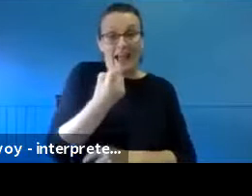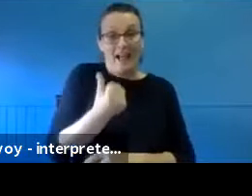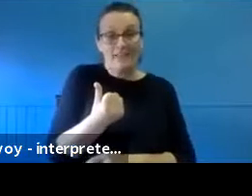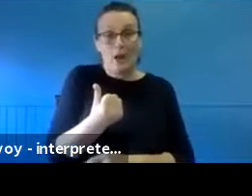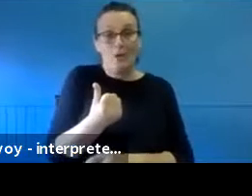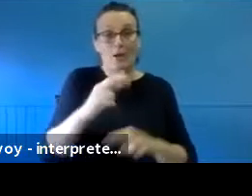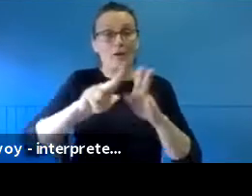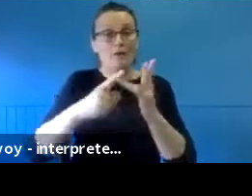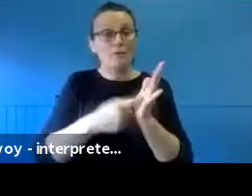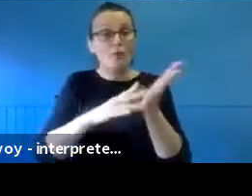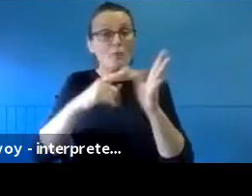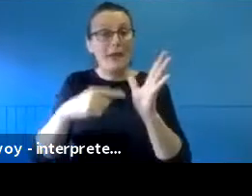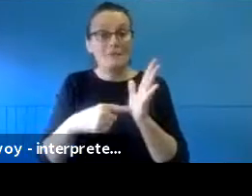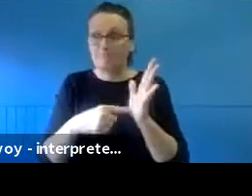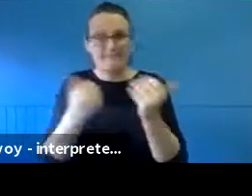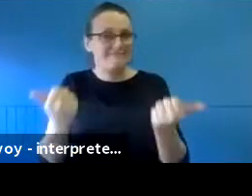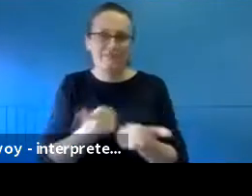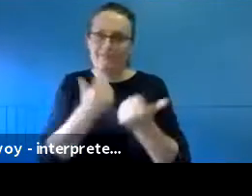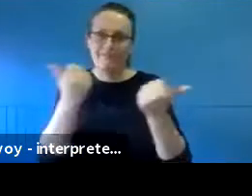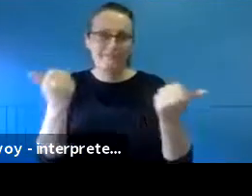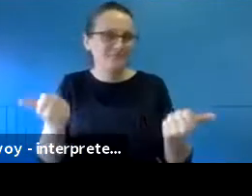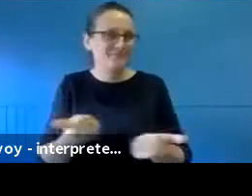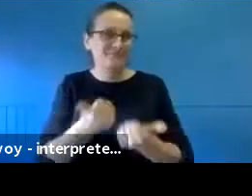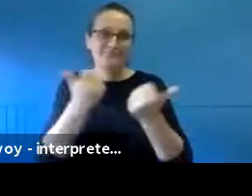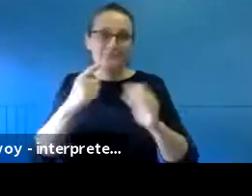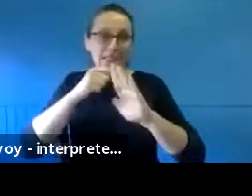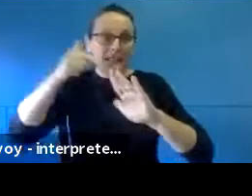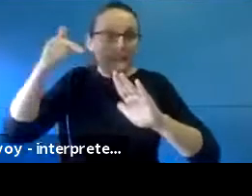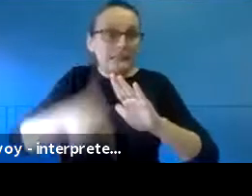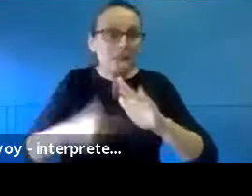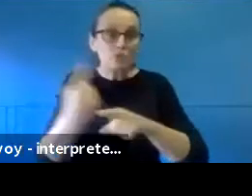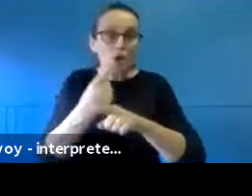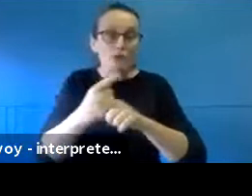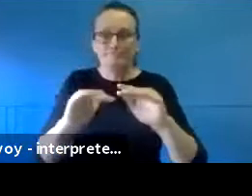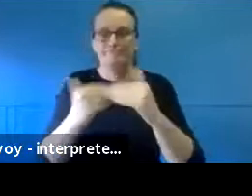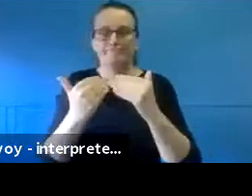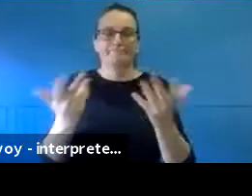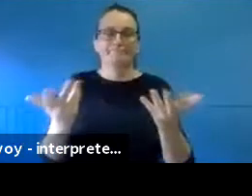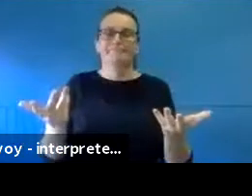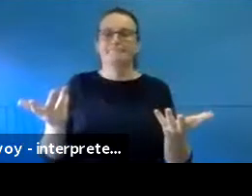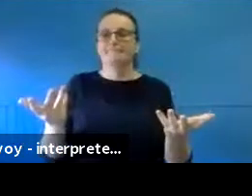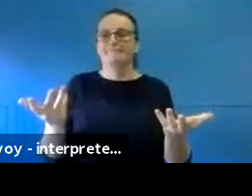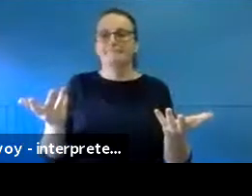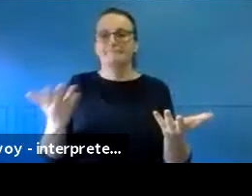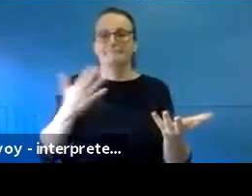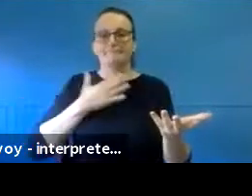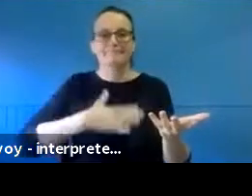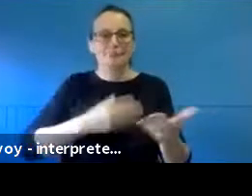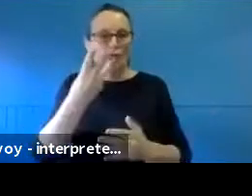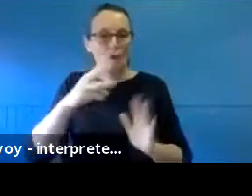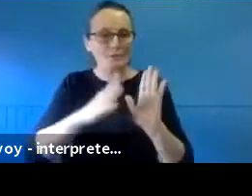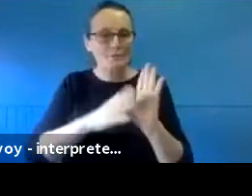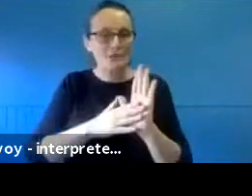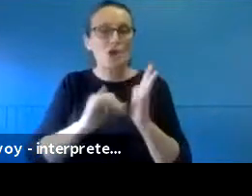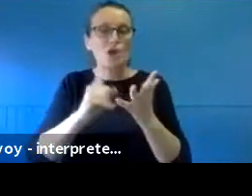looked at just wasn't enough to really have those kind of the level of conversation that people wanted to have. So we